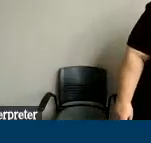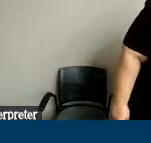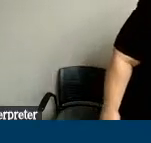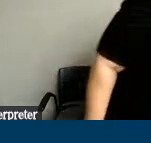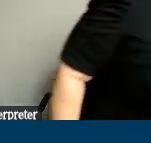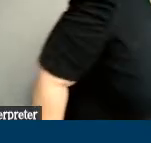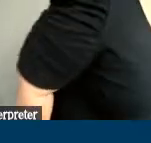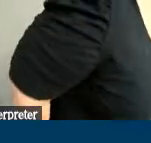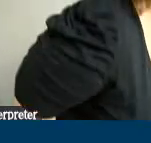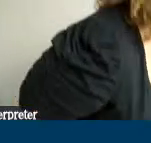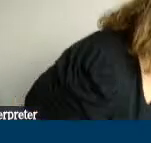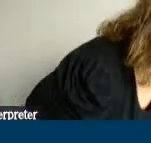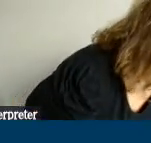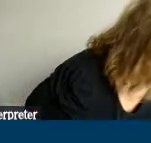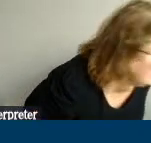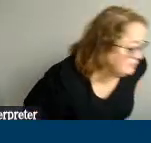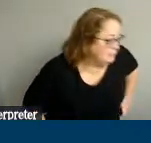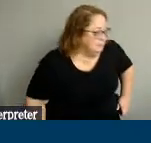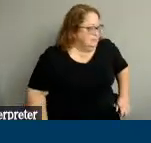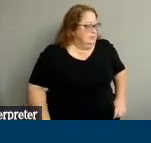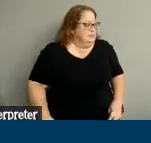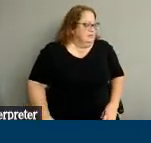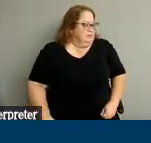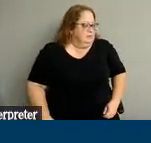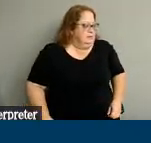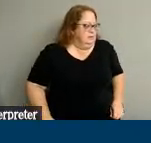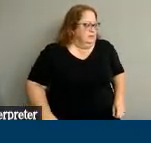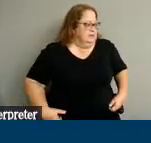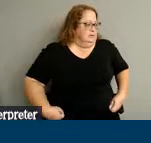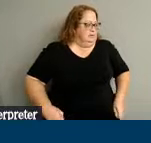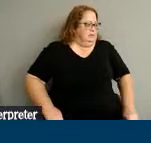Dr. Cuneo, if you can come up and join us when you're done.